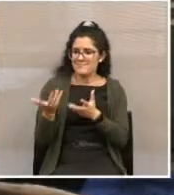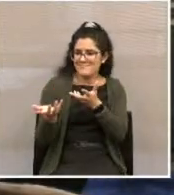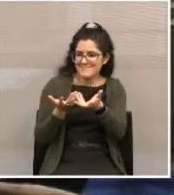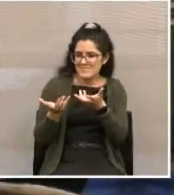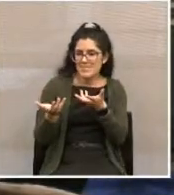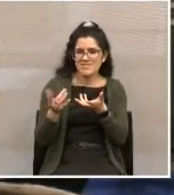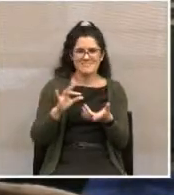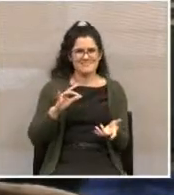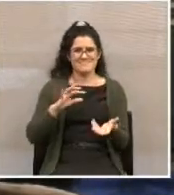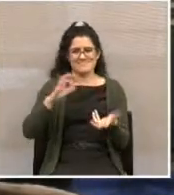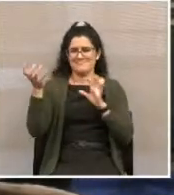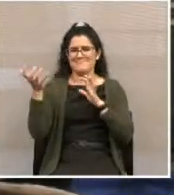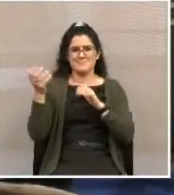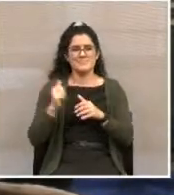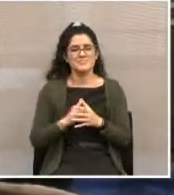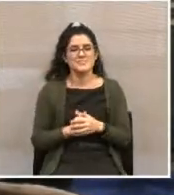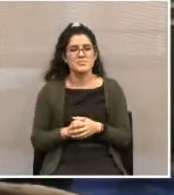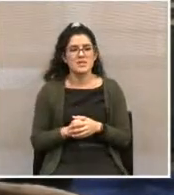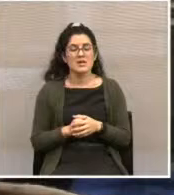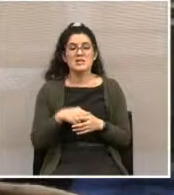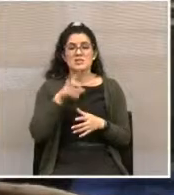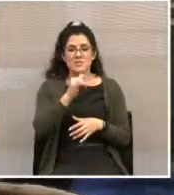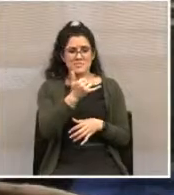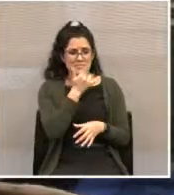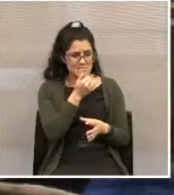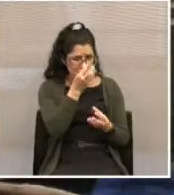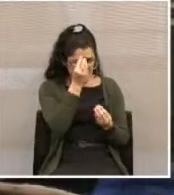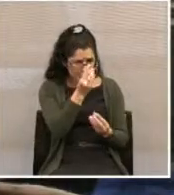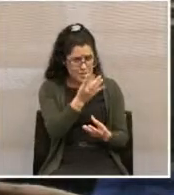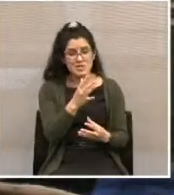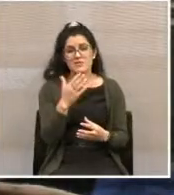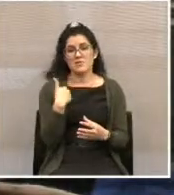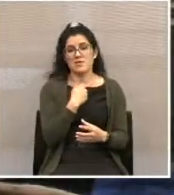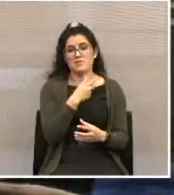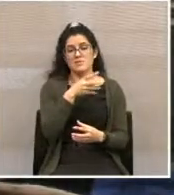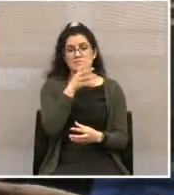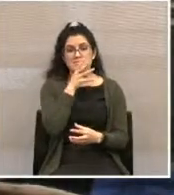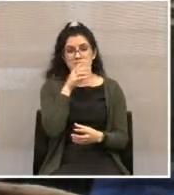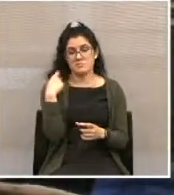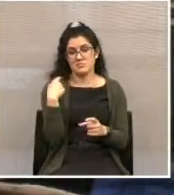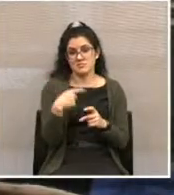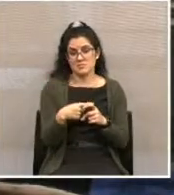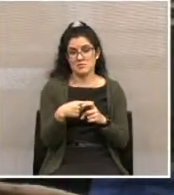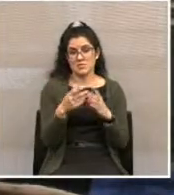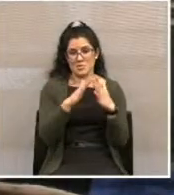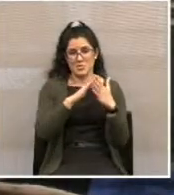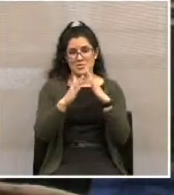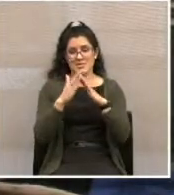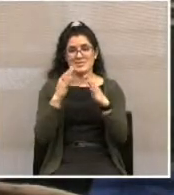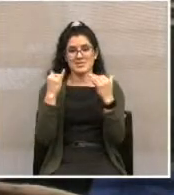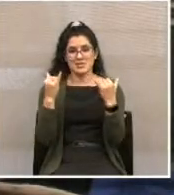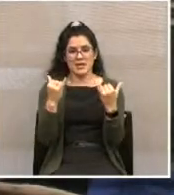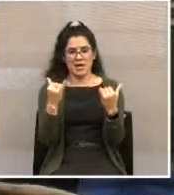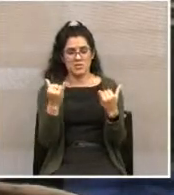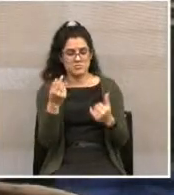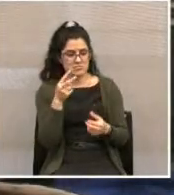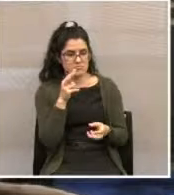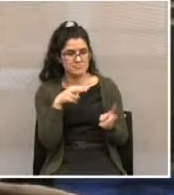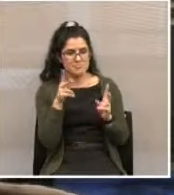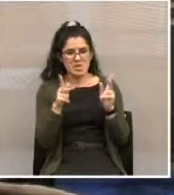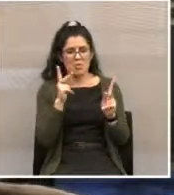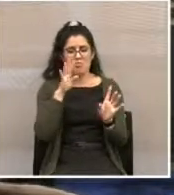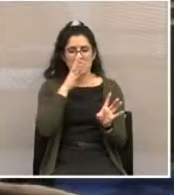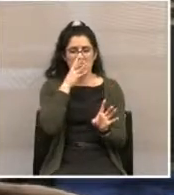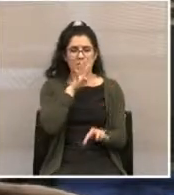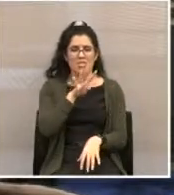our institutions. The disinformation targeting our Spanish-speaking communities has gone completely unchecked, and that is the